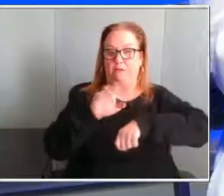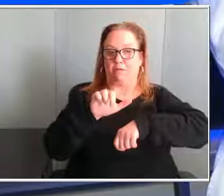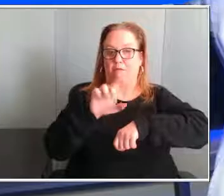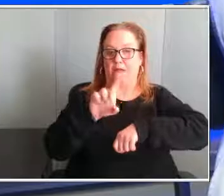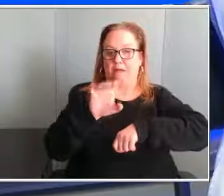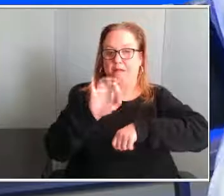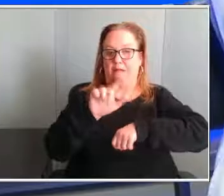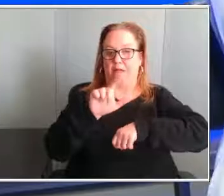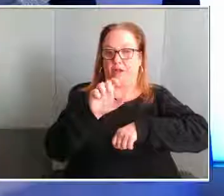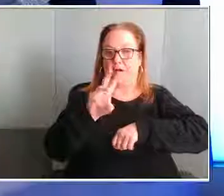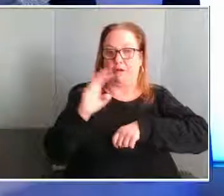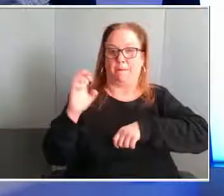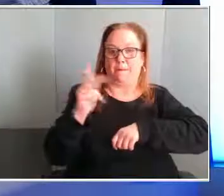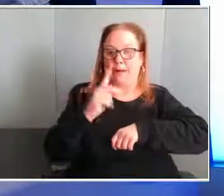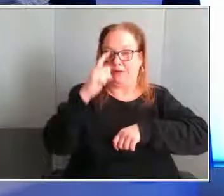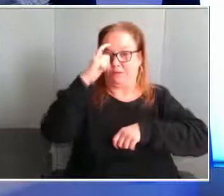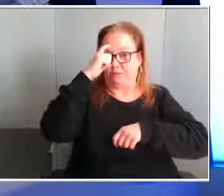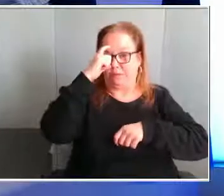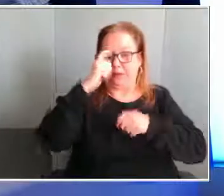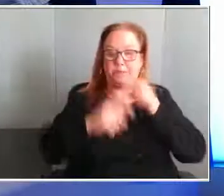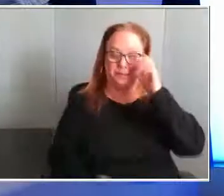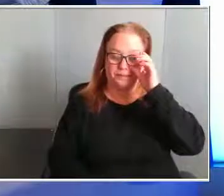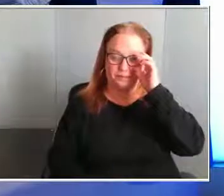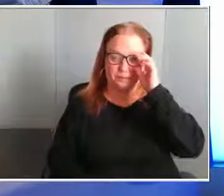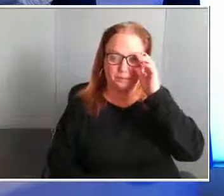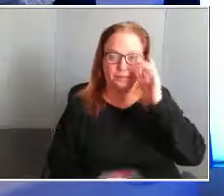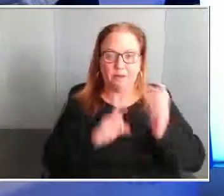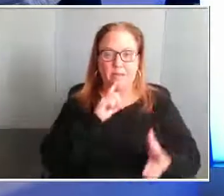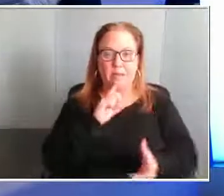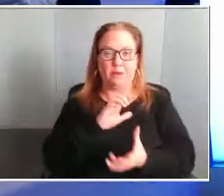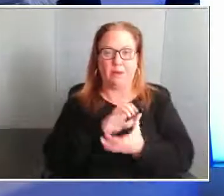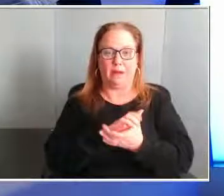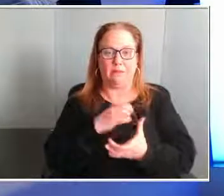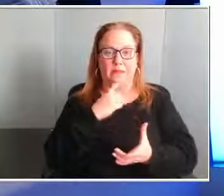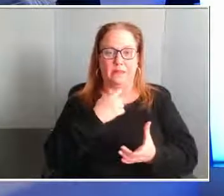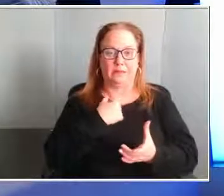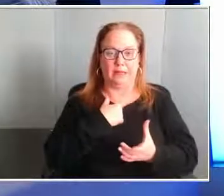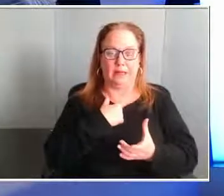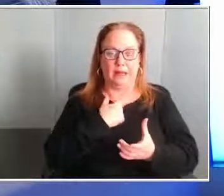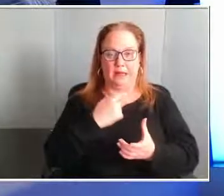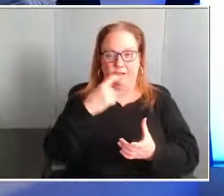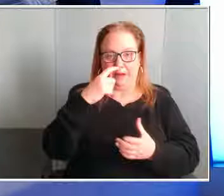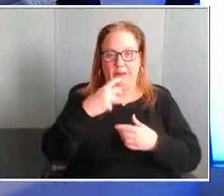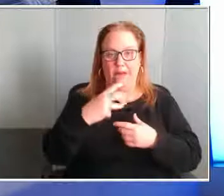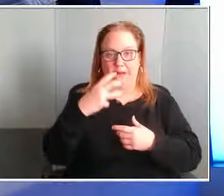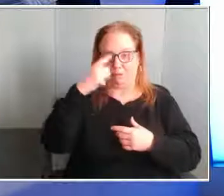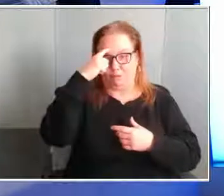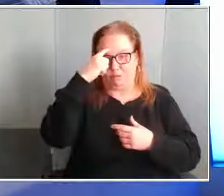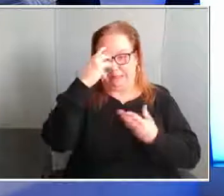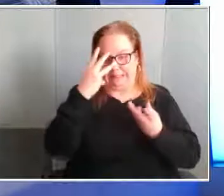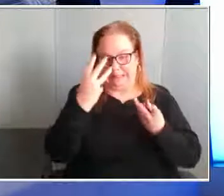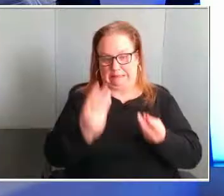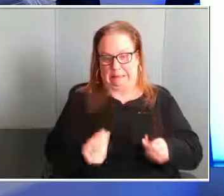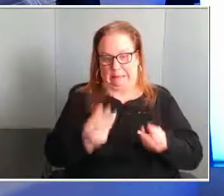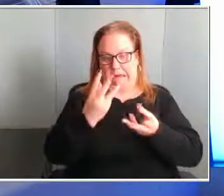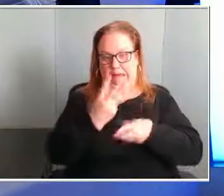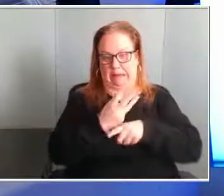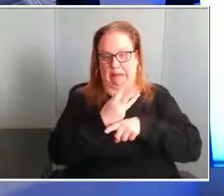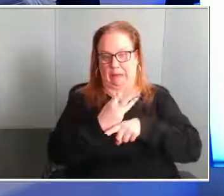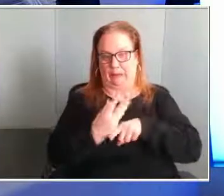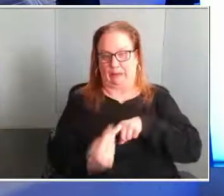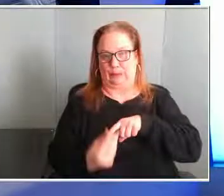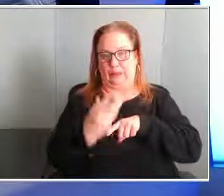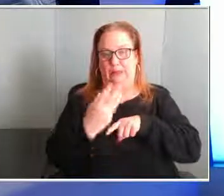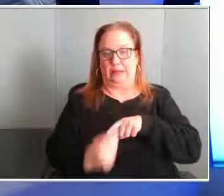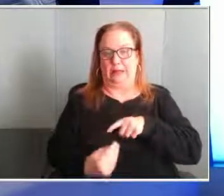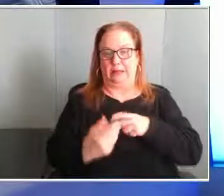brain. You know, my wife said sometimes she thinks I have blood sucking or brain sucking, loss of function. But